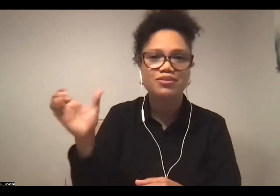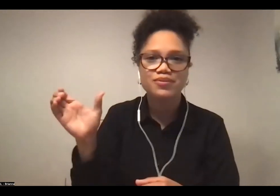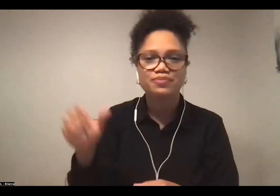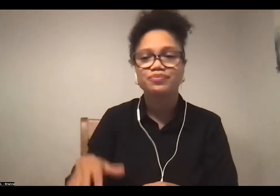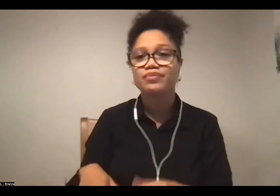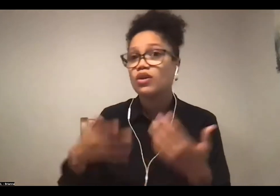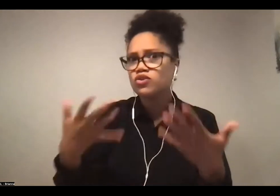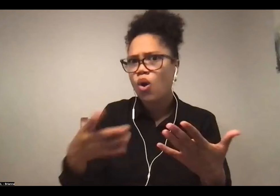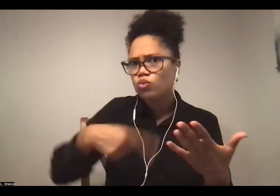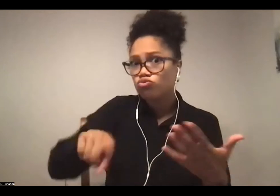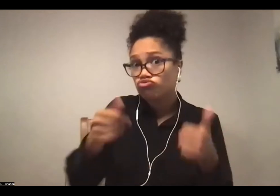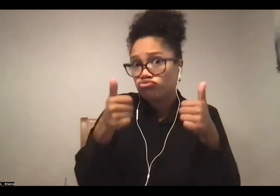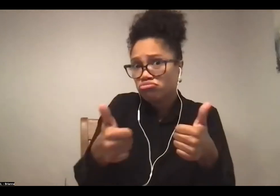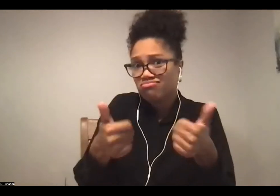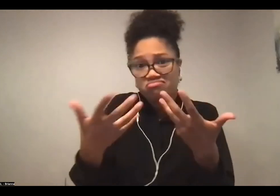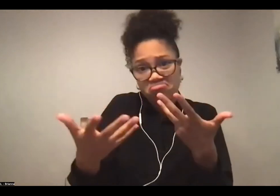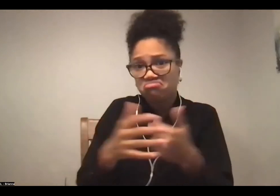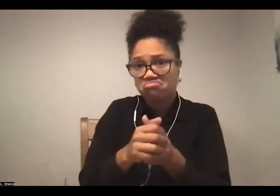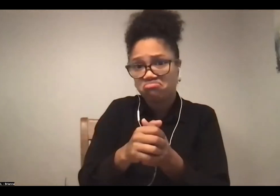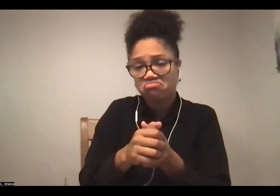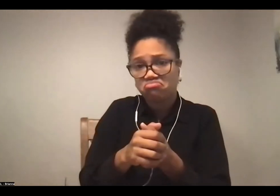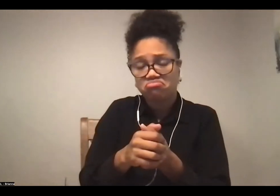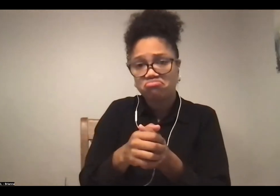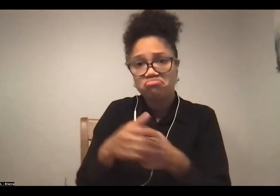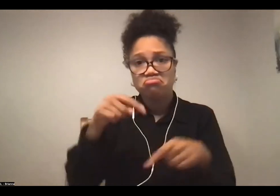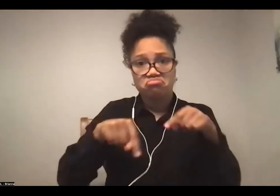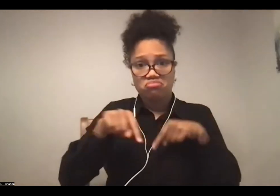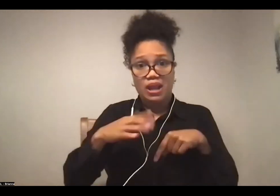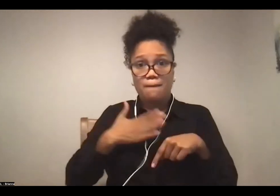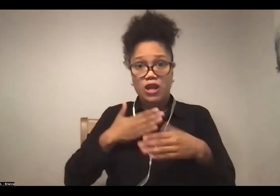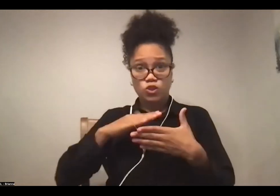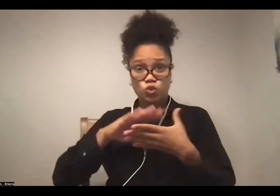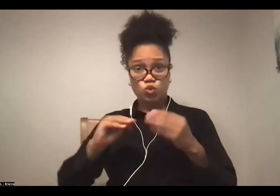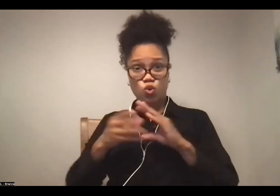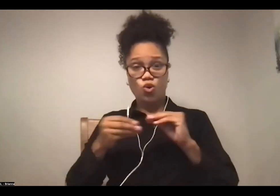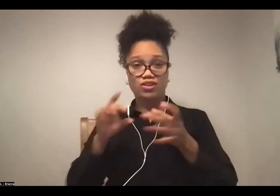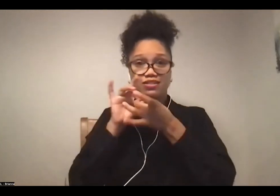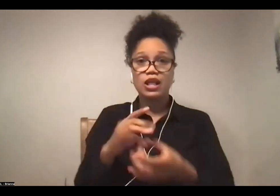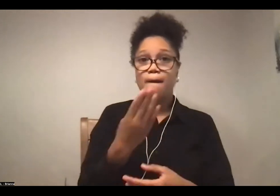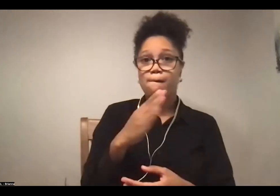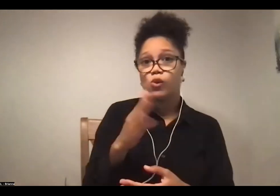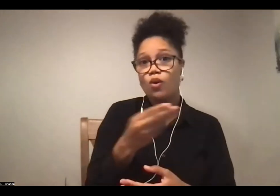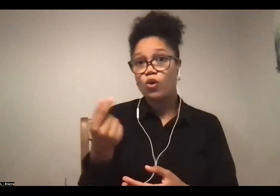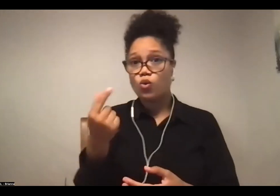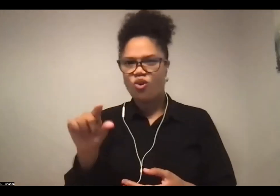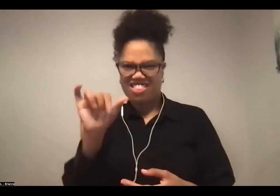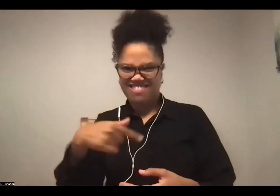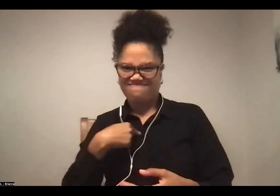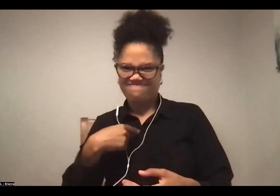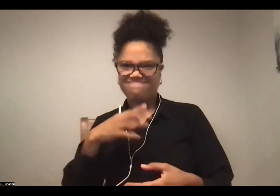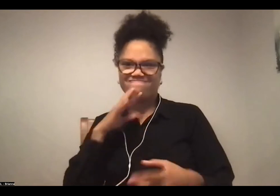So are we good with just walking back through my little story about blue and gold? I think that's where we left off.